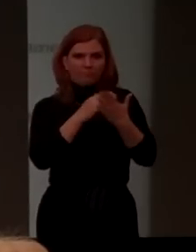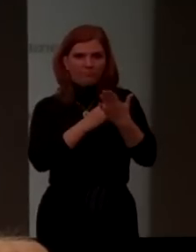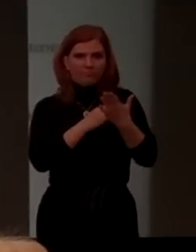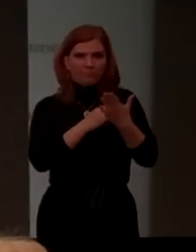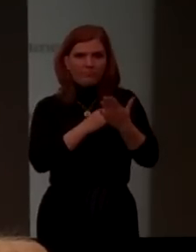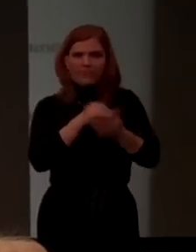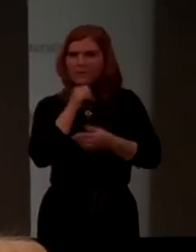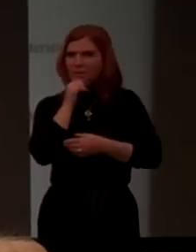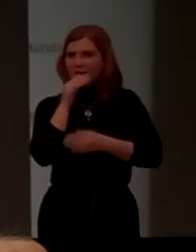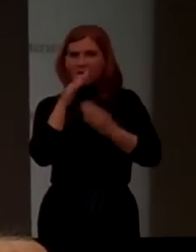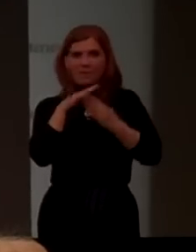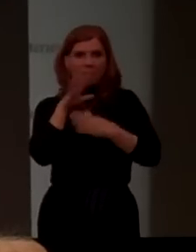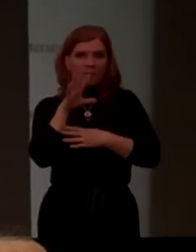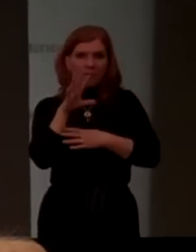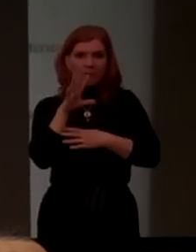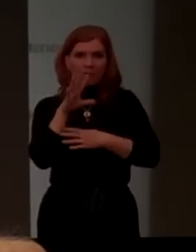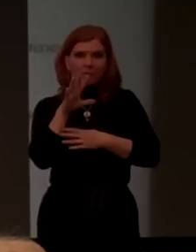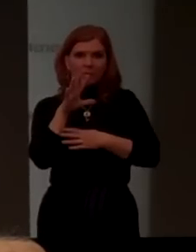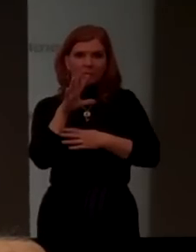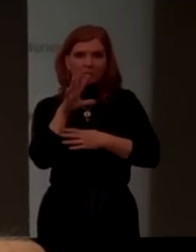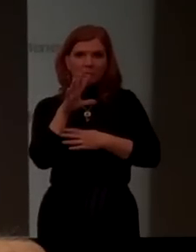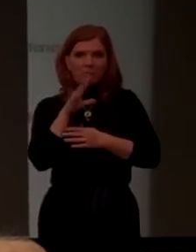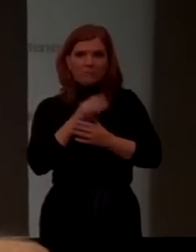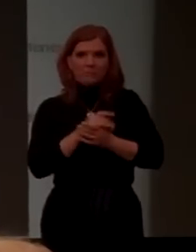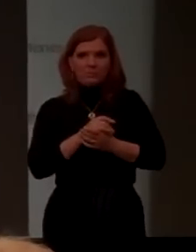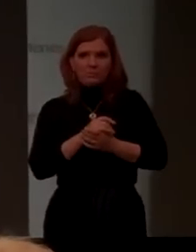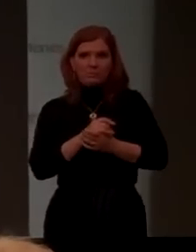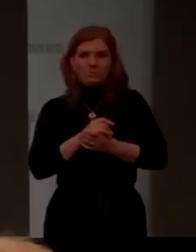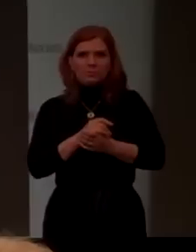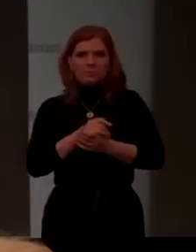They're not in the top 5. Okay?